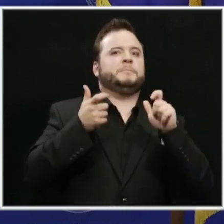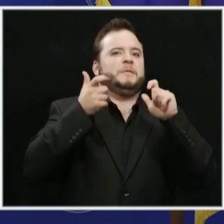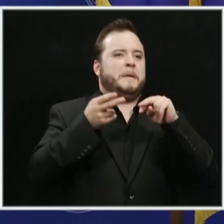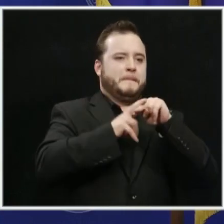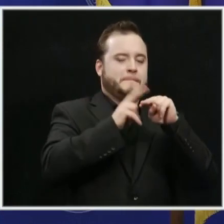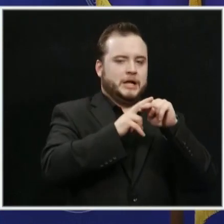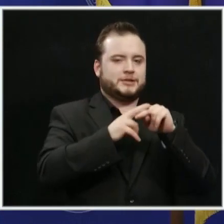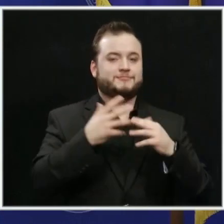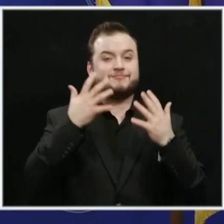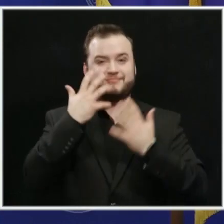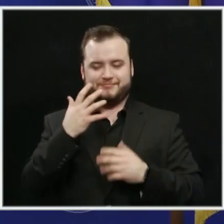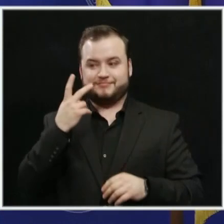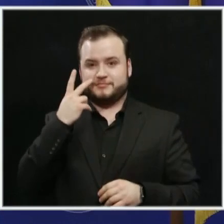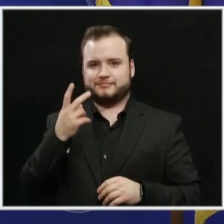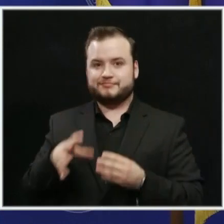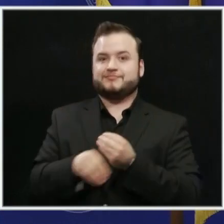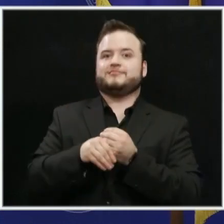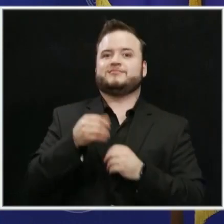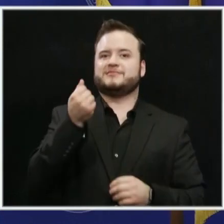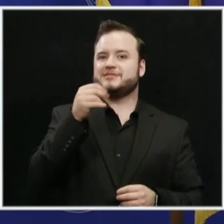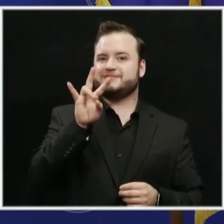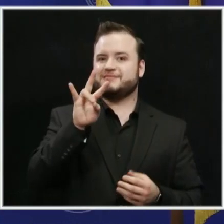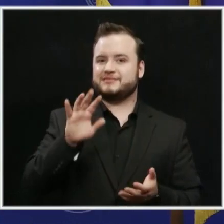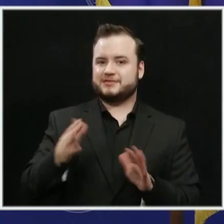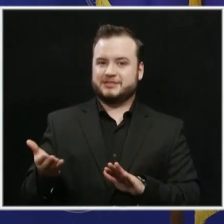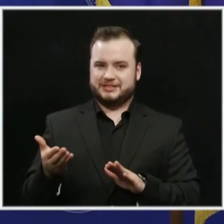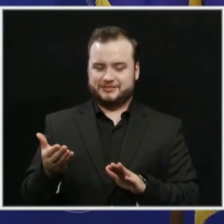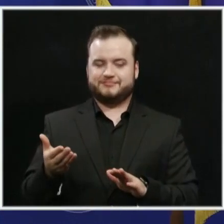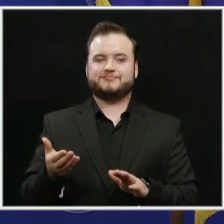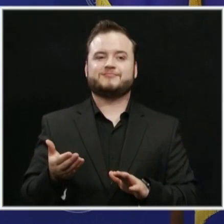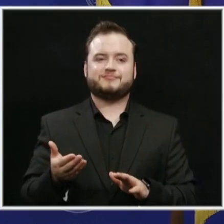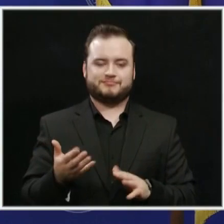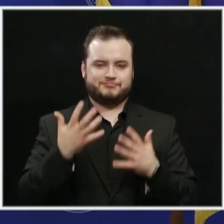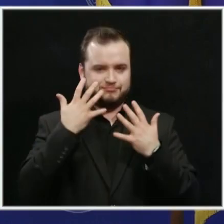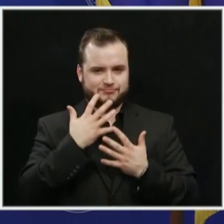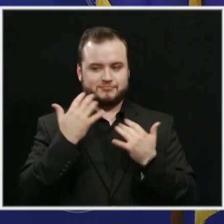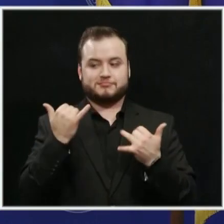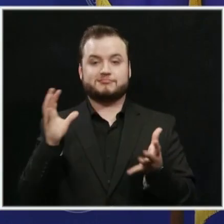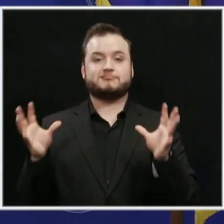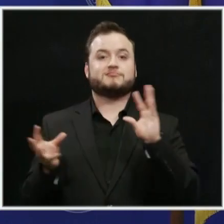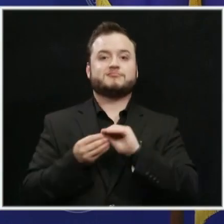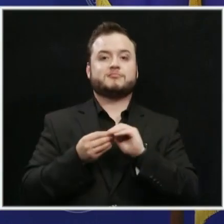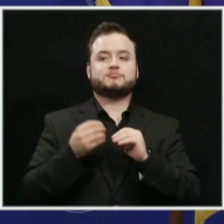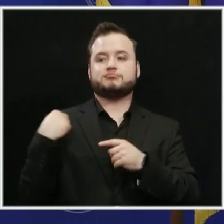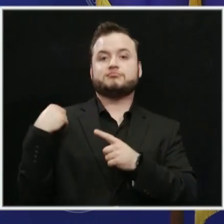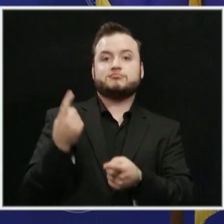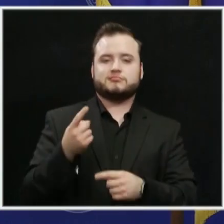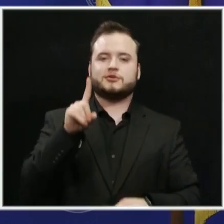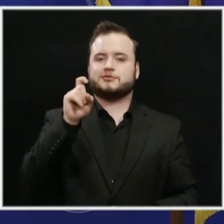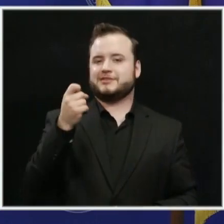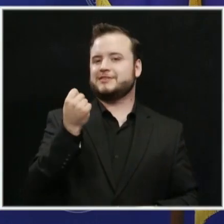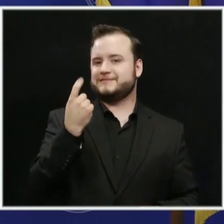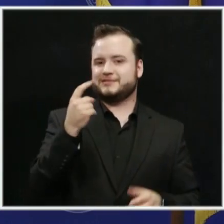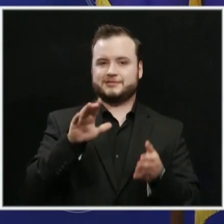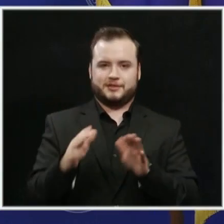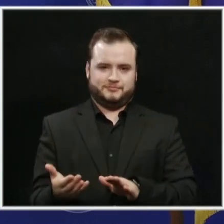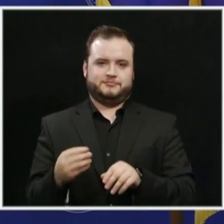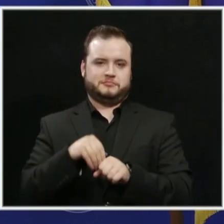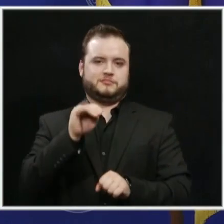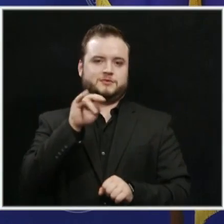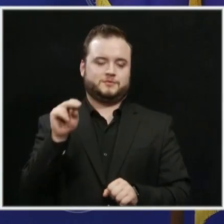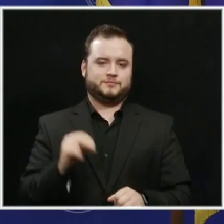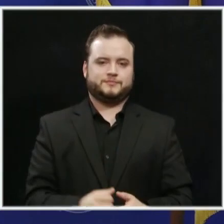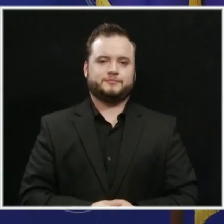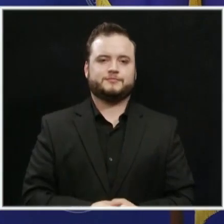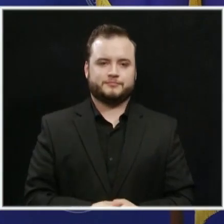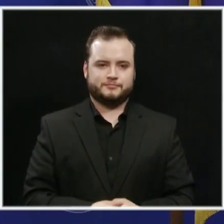as the governor said, reaching now a total of 111 so far in Minnesota. 9 of these were in Hennepin County, 2 in